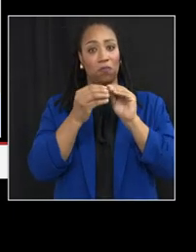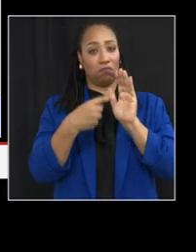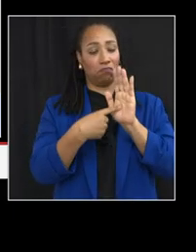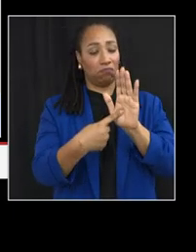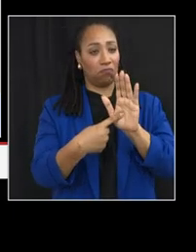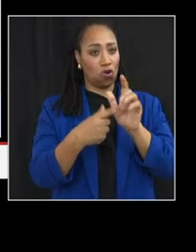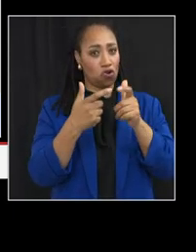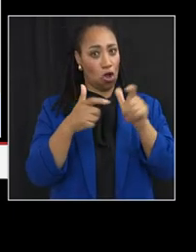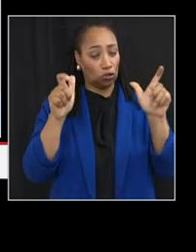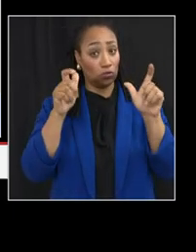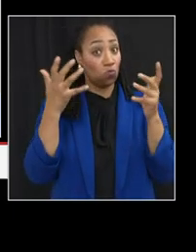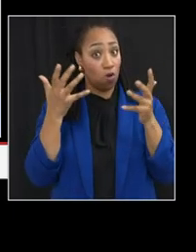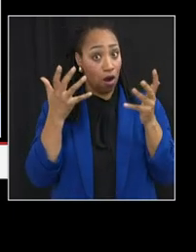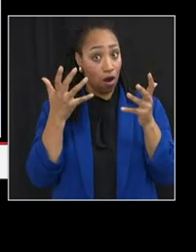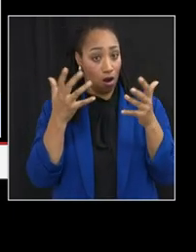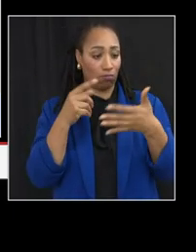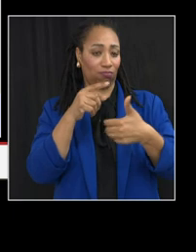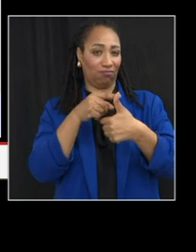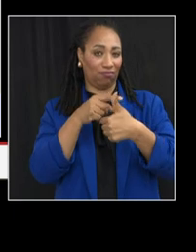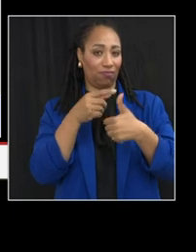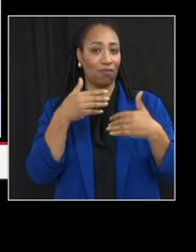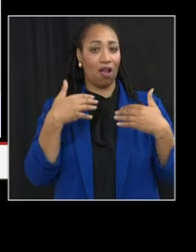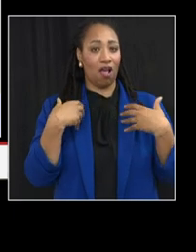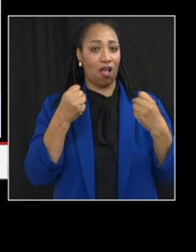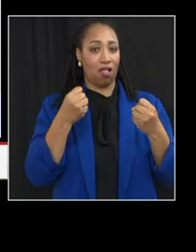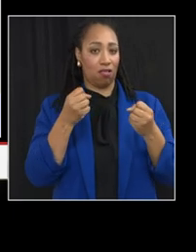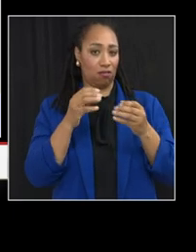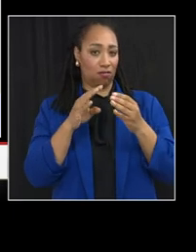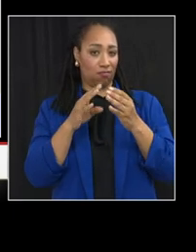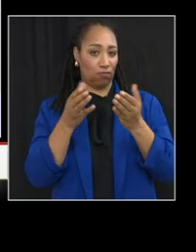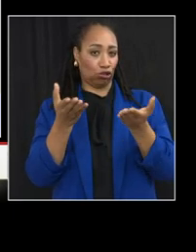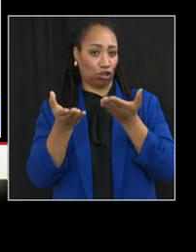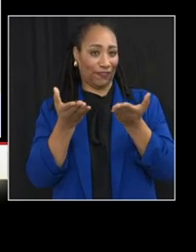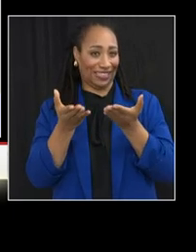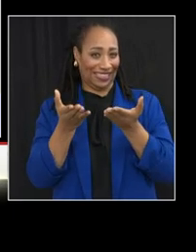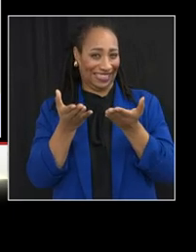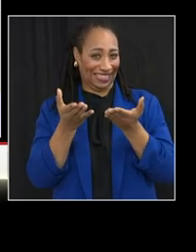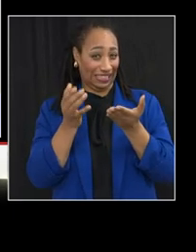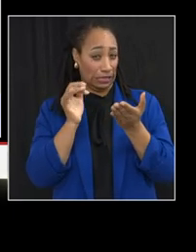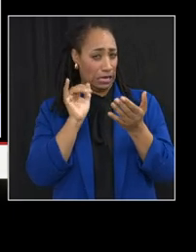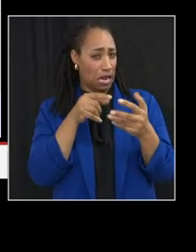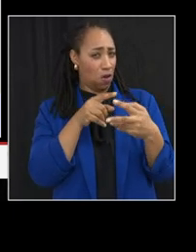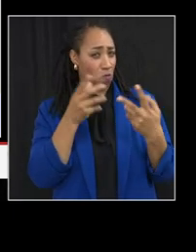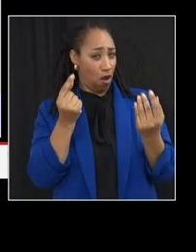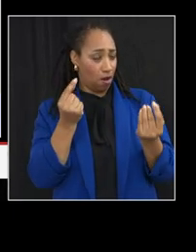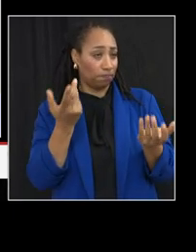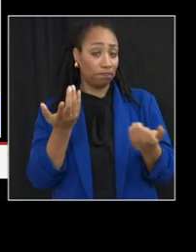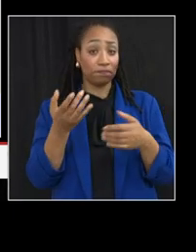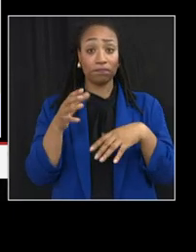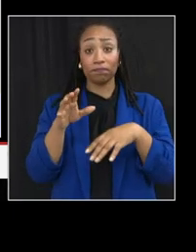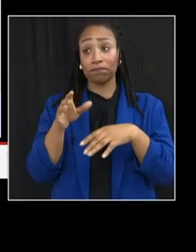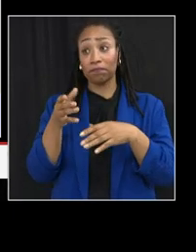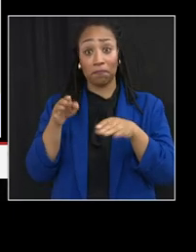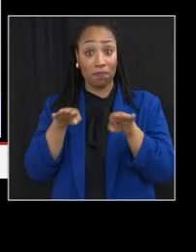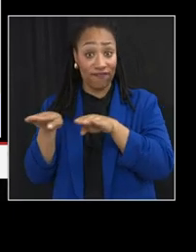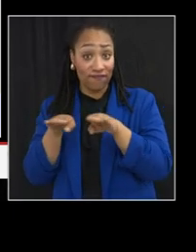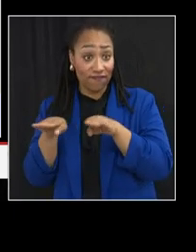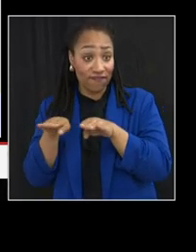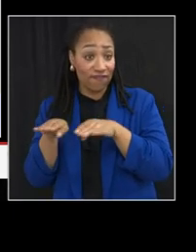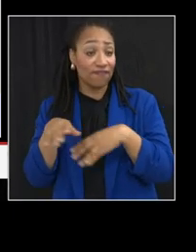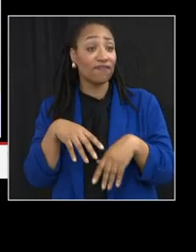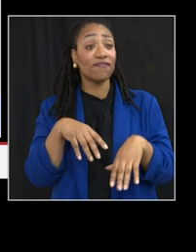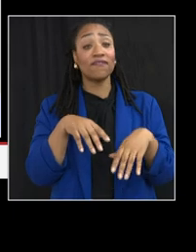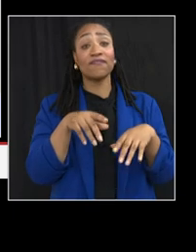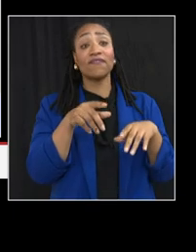care, that is homeless services, that is supports for behavioral health. So everything that relates to social